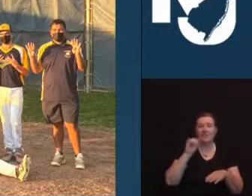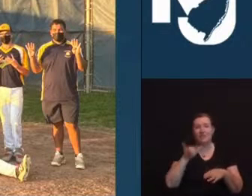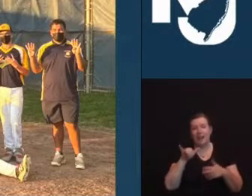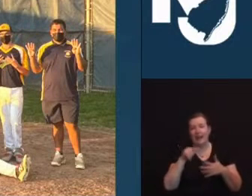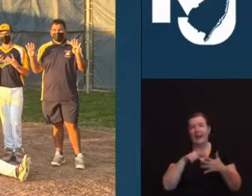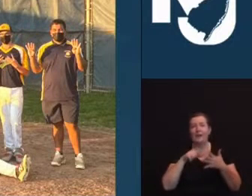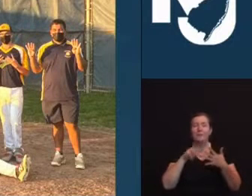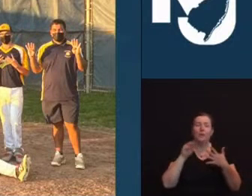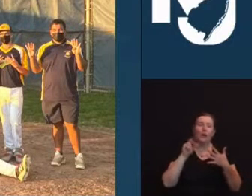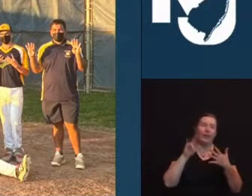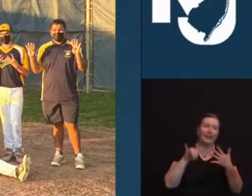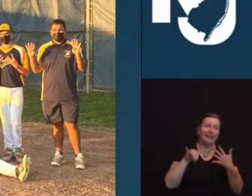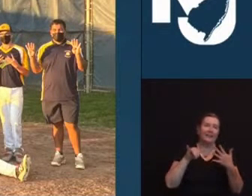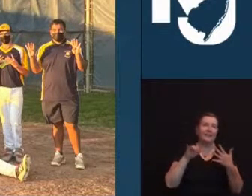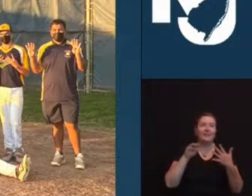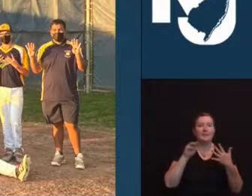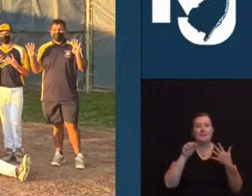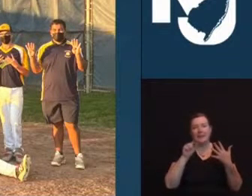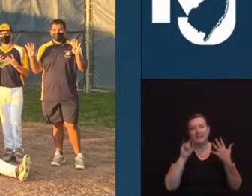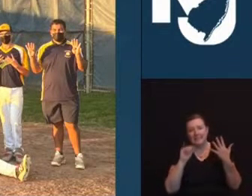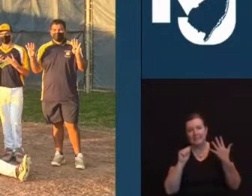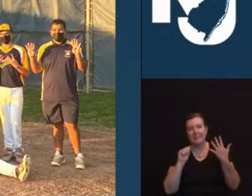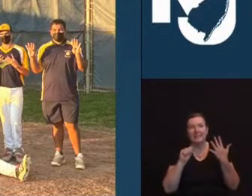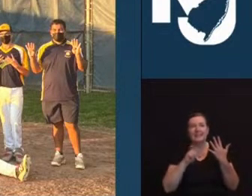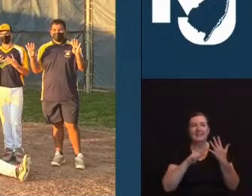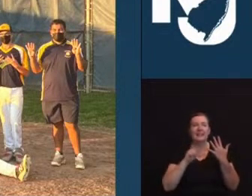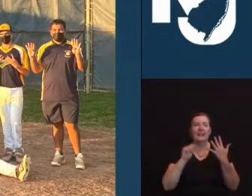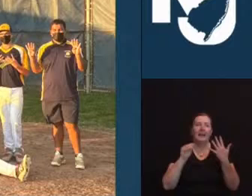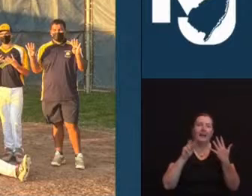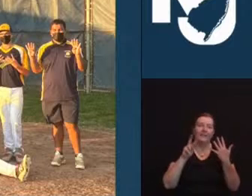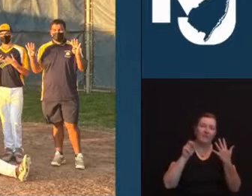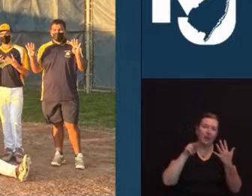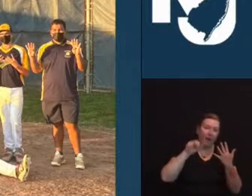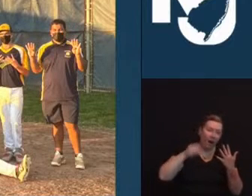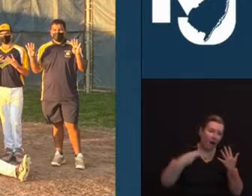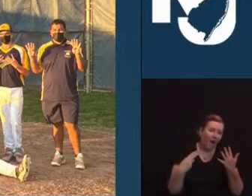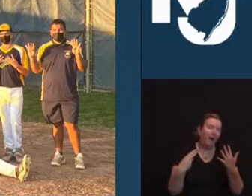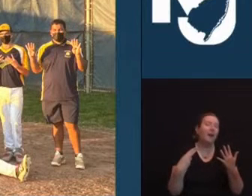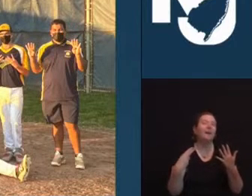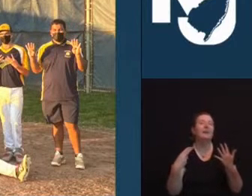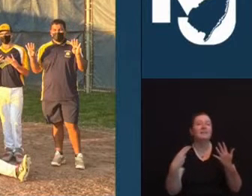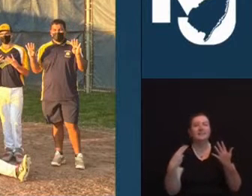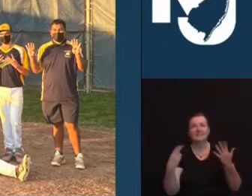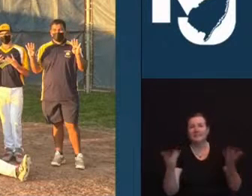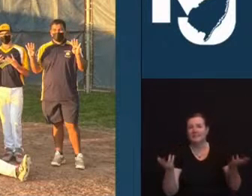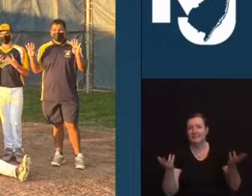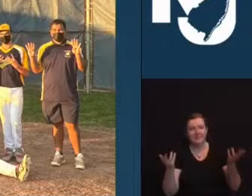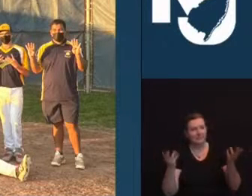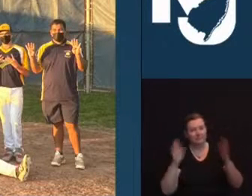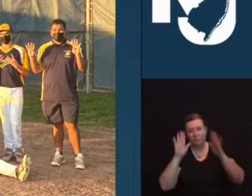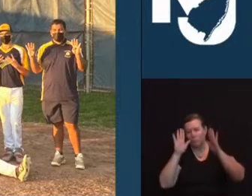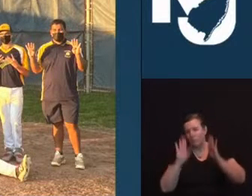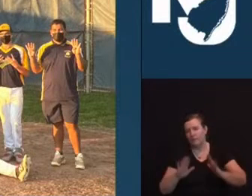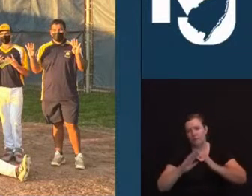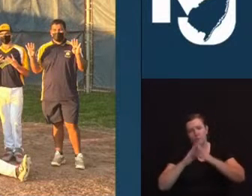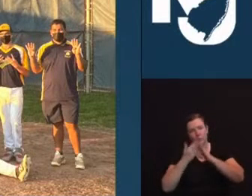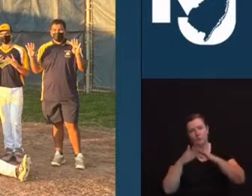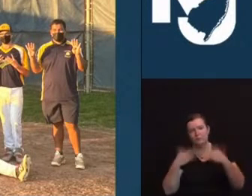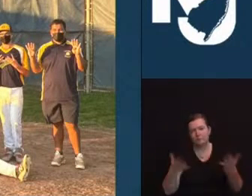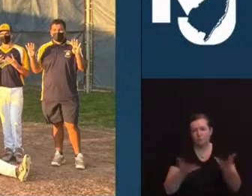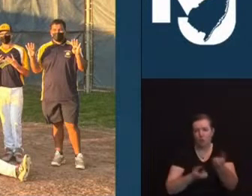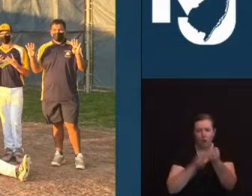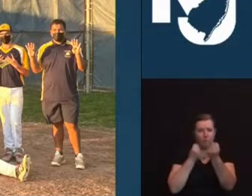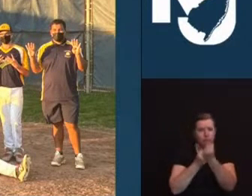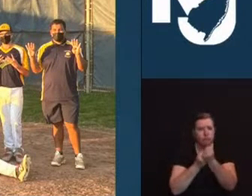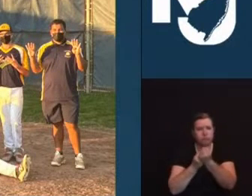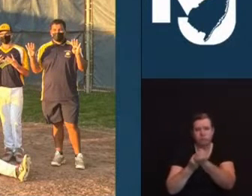more than that, he leaves behind a grateful community on and off the playing field. We thank Coach Ponch for passing on his love of